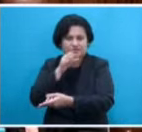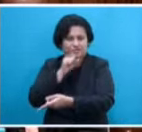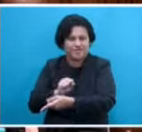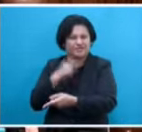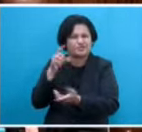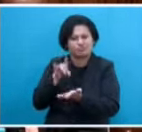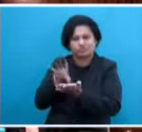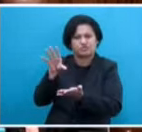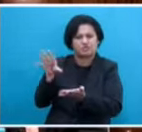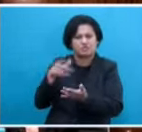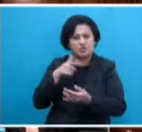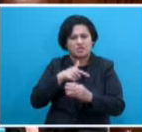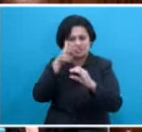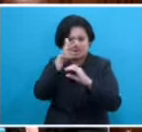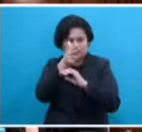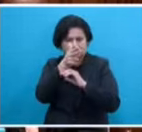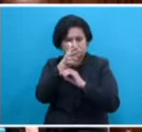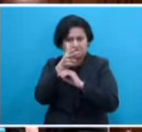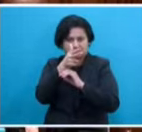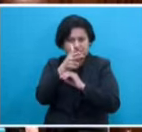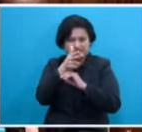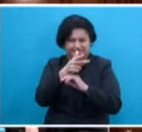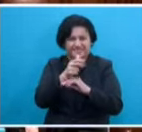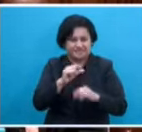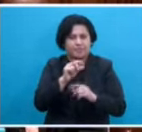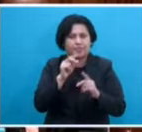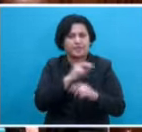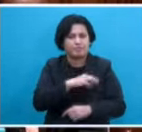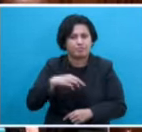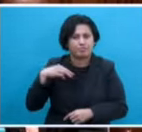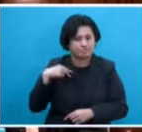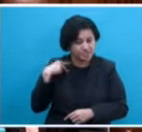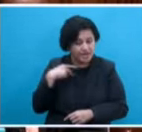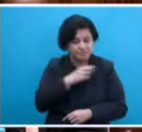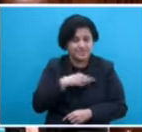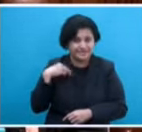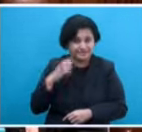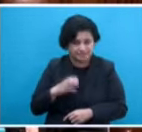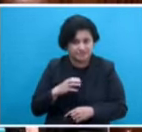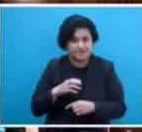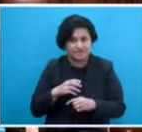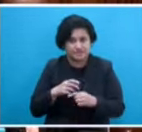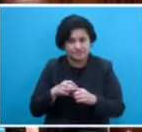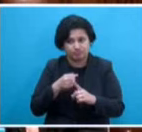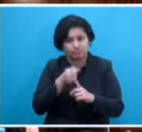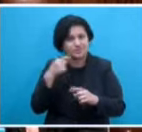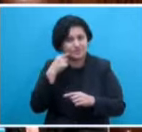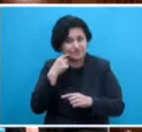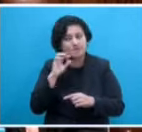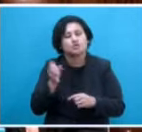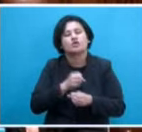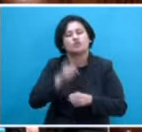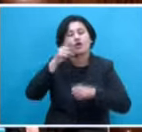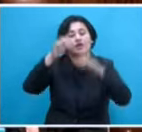expenses, especially to care for Ilyasa's sick mother and his small farm and market produce. God bless you,